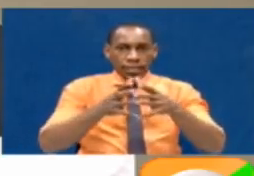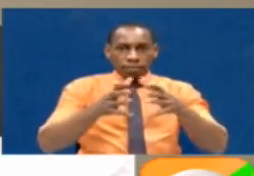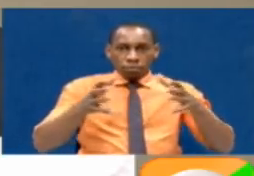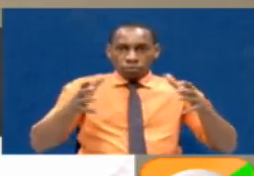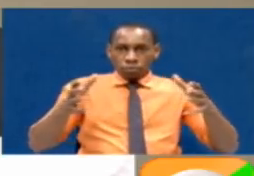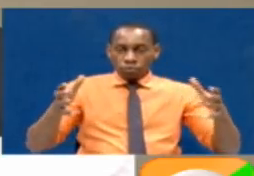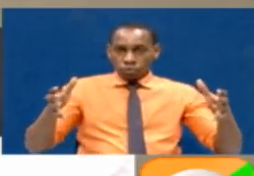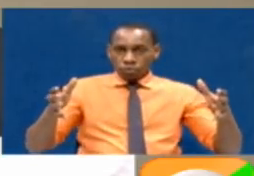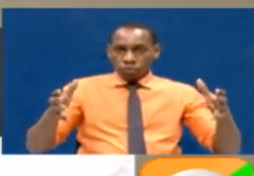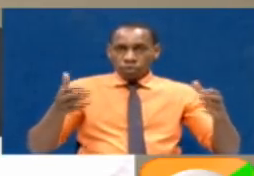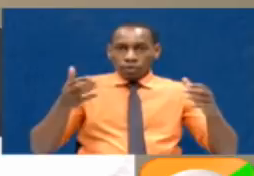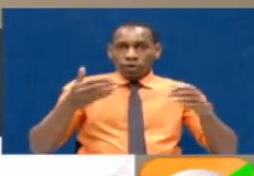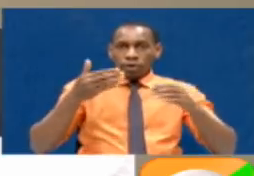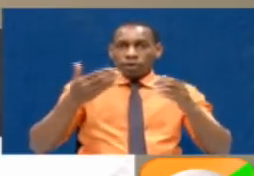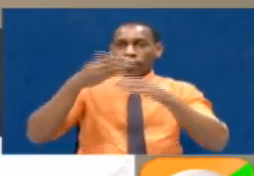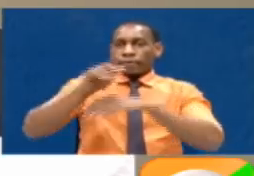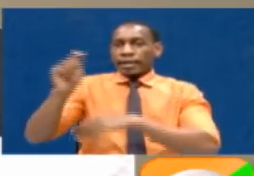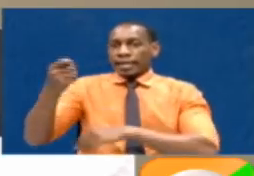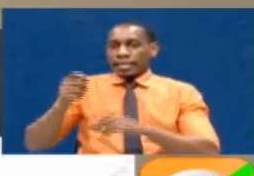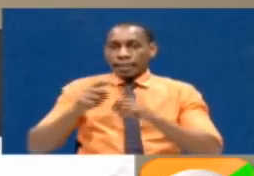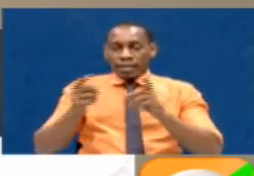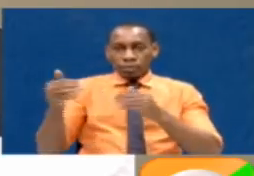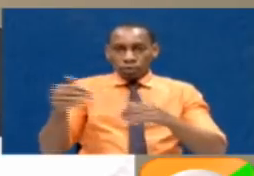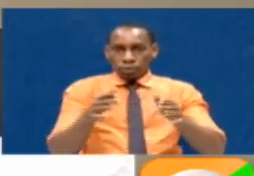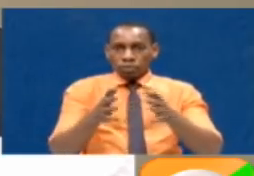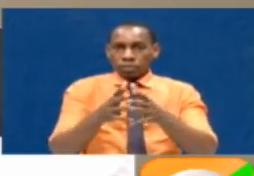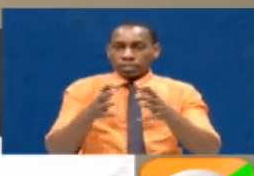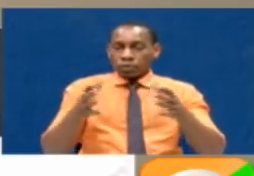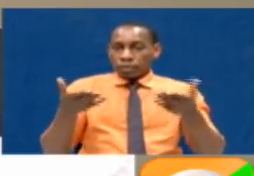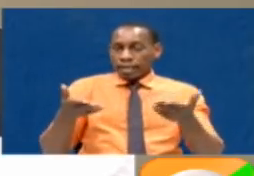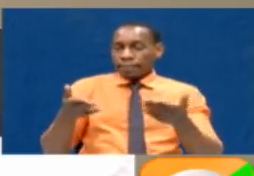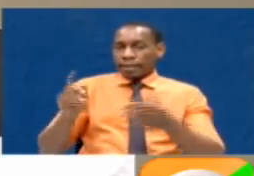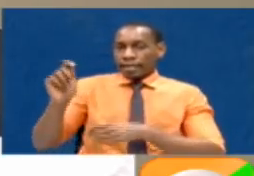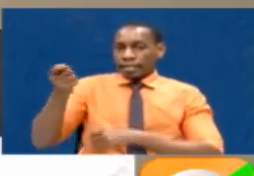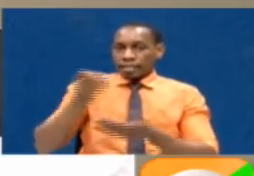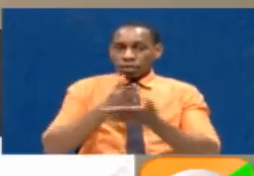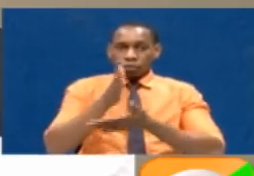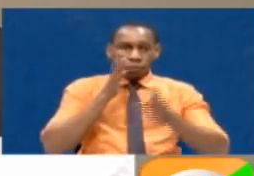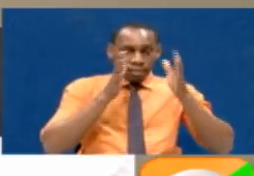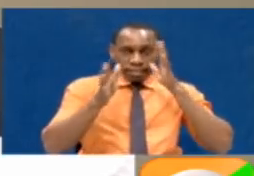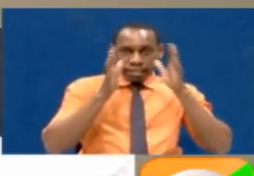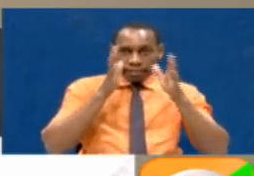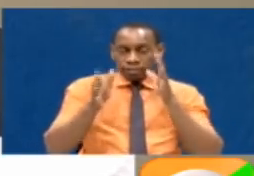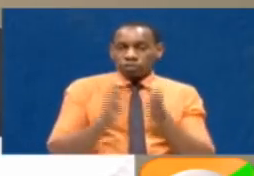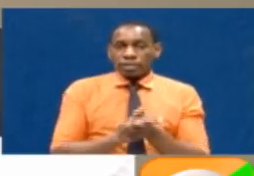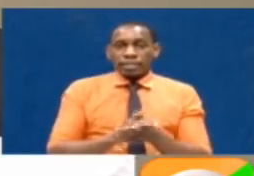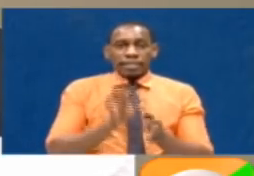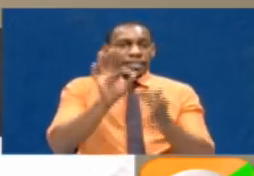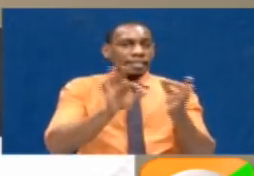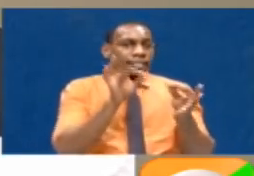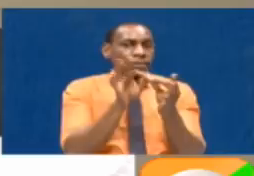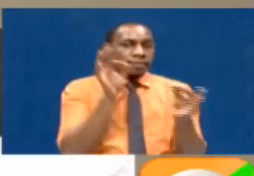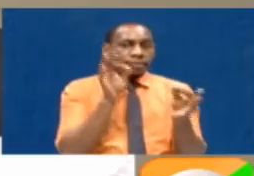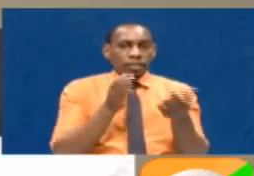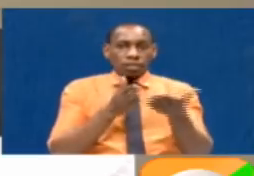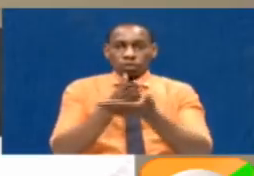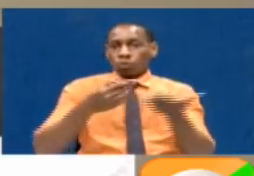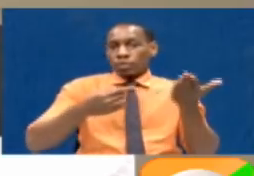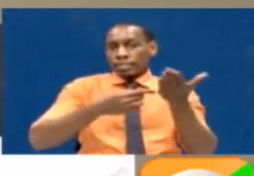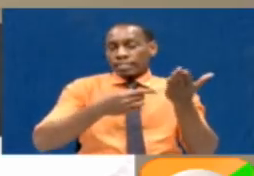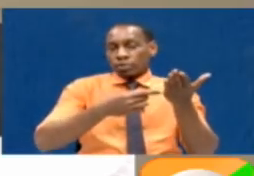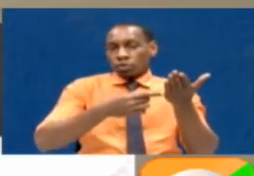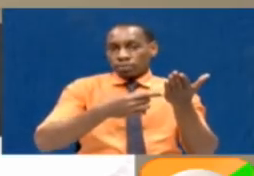expansion beyond this country. But the headroom for growth in this country through innovation, and in particular through